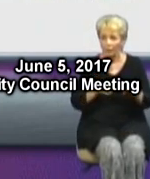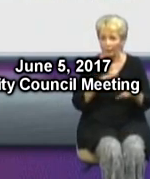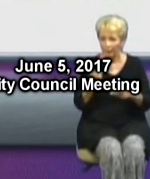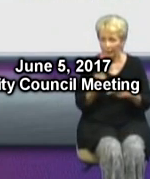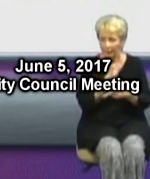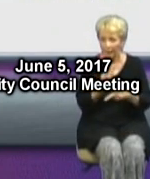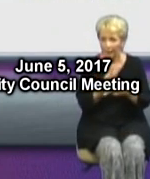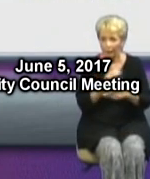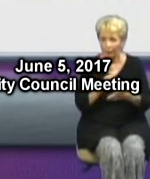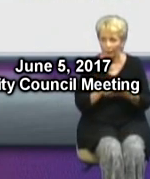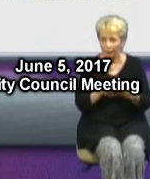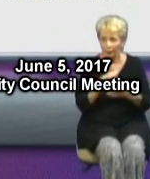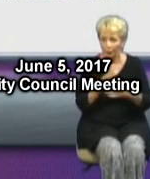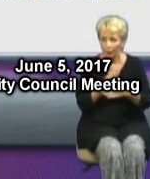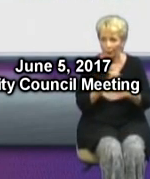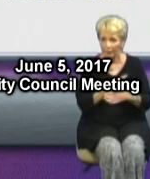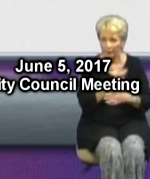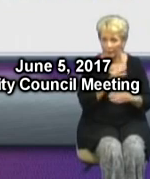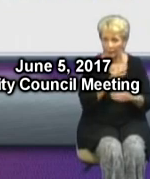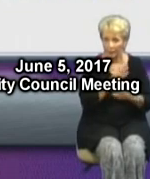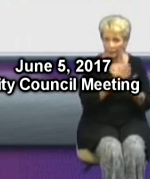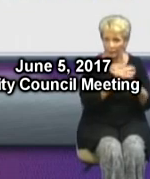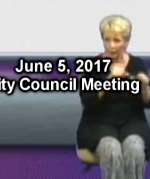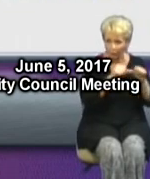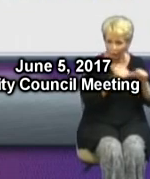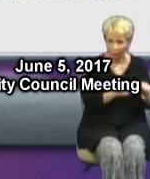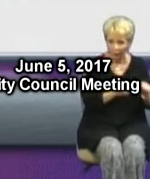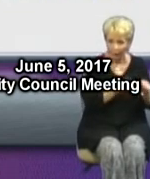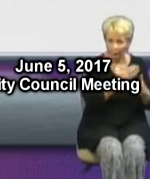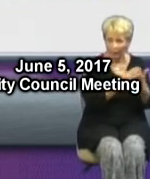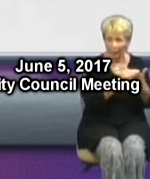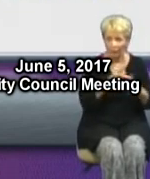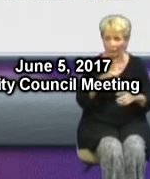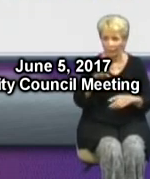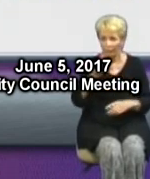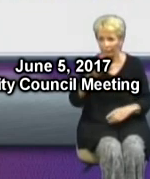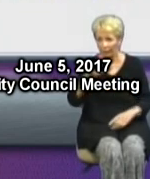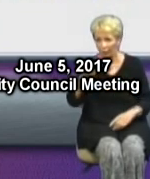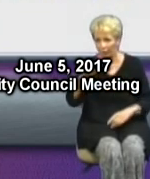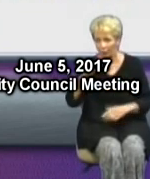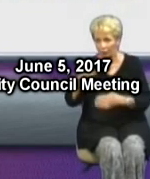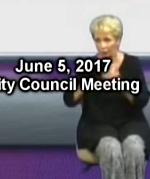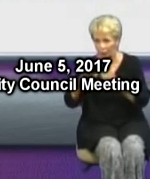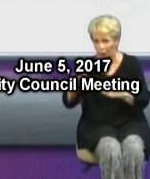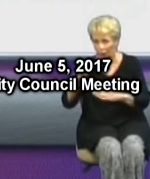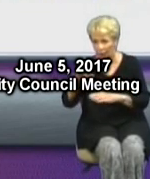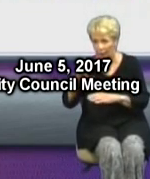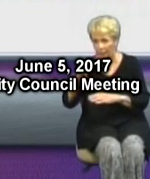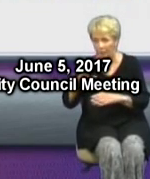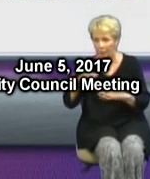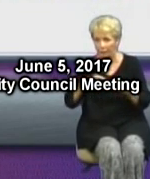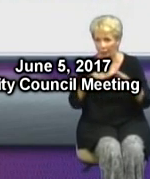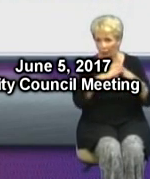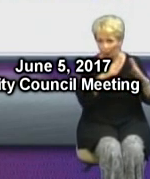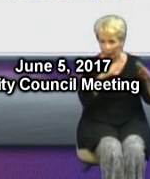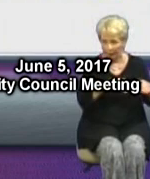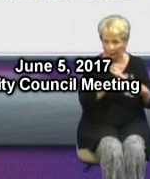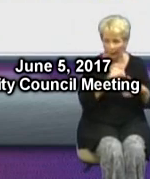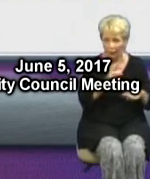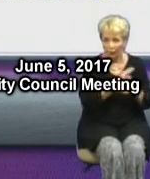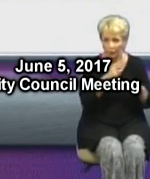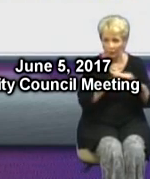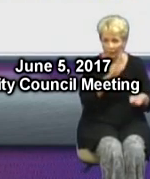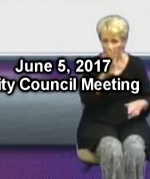calculated to weight between the fixed part of your charge and the variable part of your charge. To a house that uses